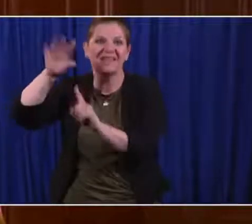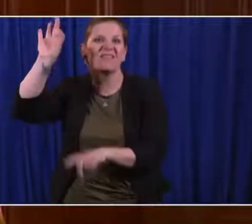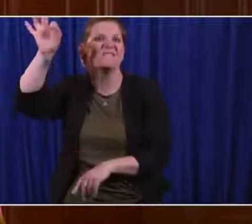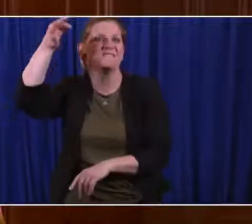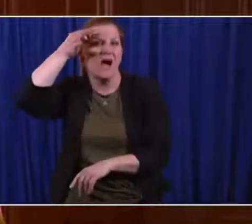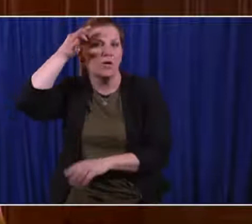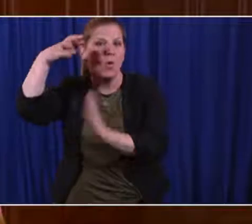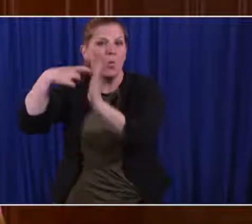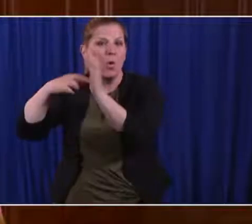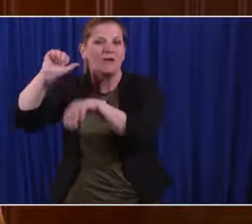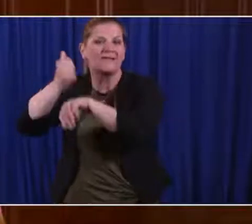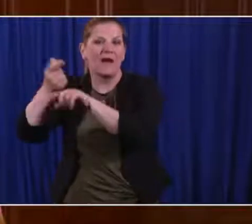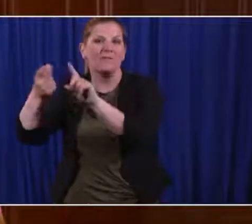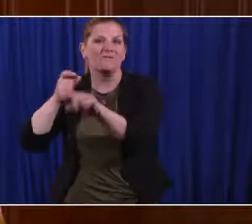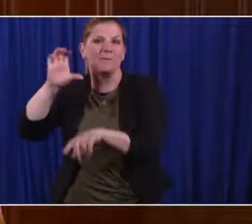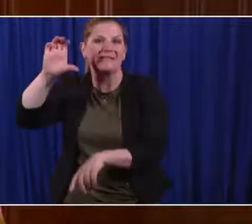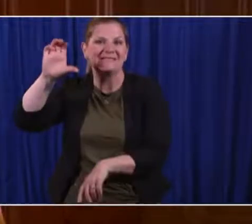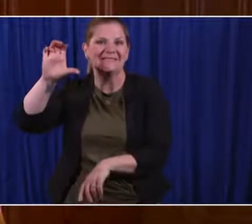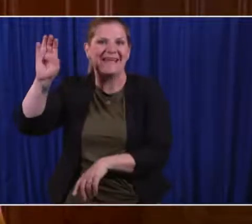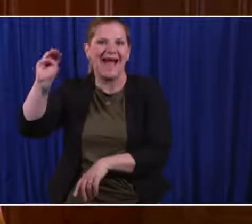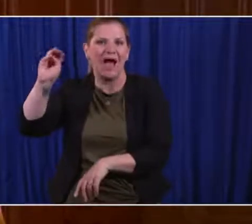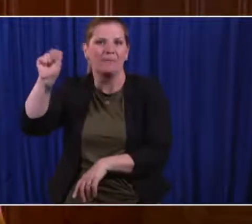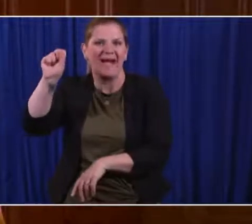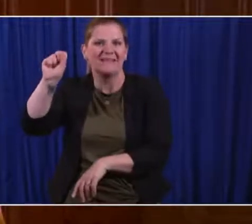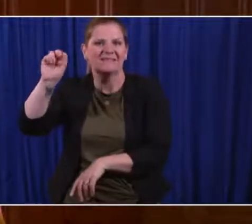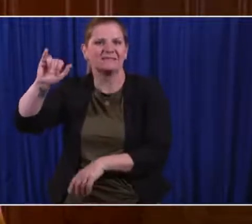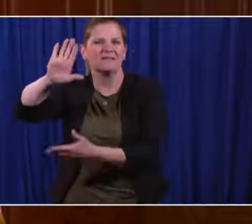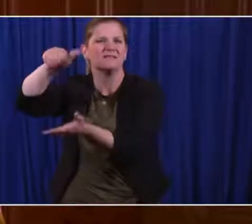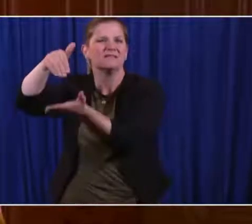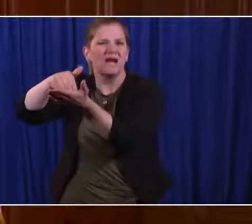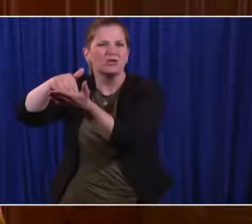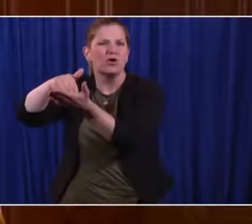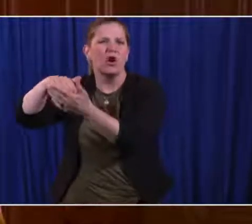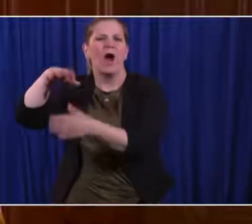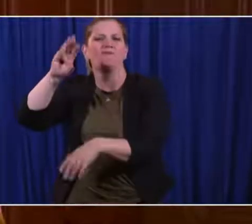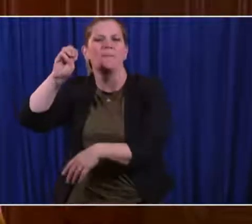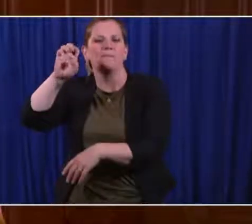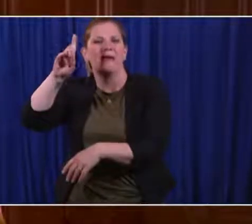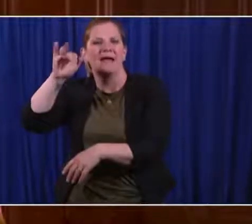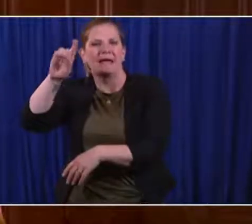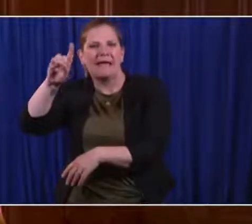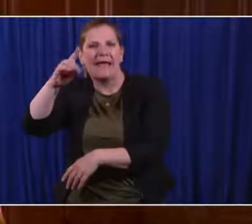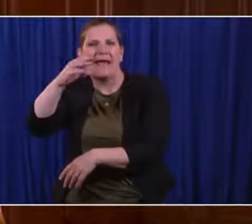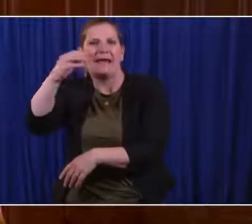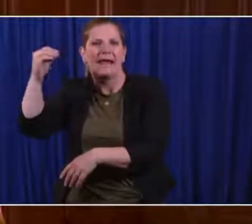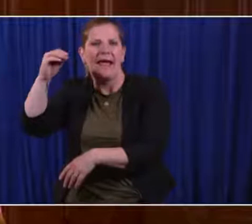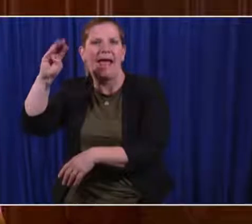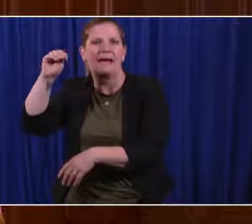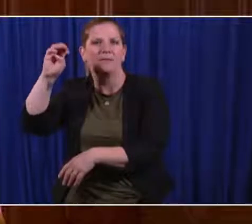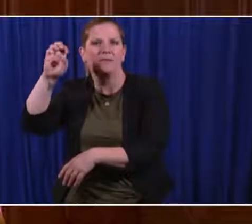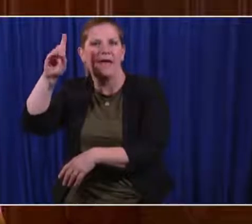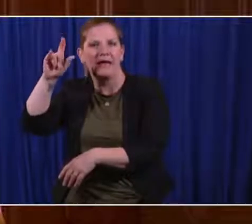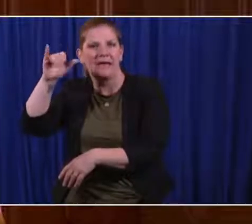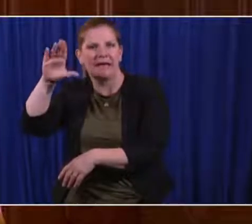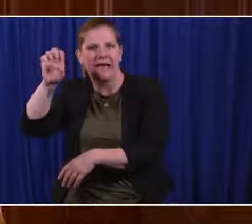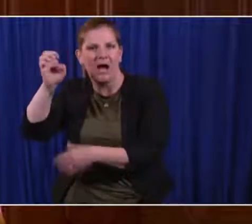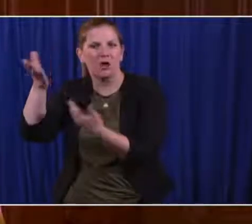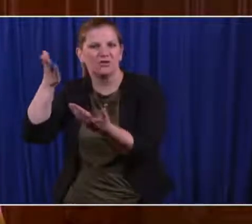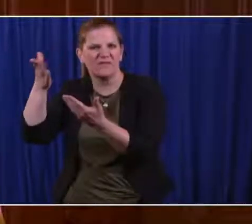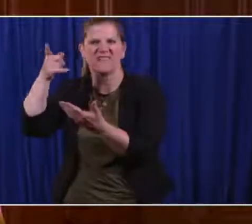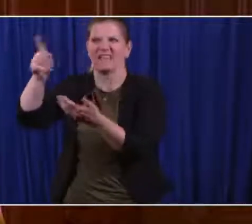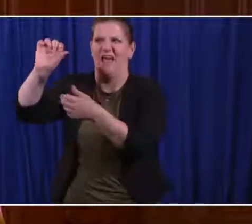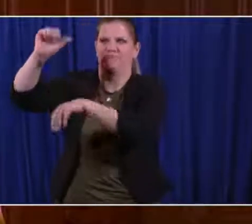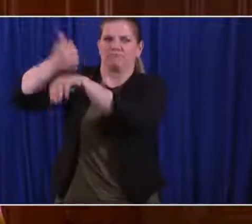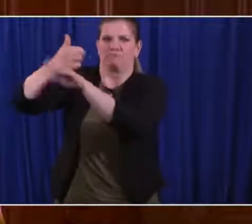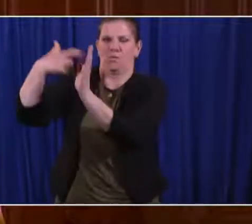and Medicaid Services, known as CMS. So we have worked hard to align the Ohio orders with the federal guidance